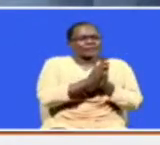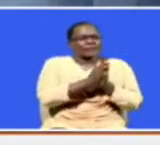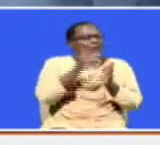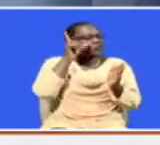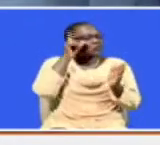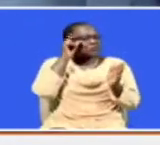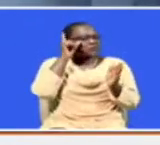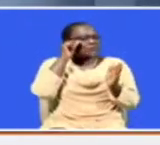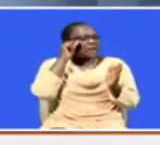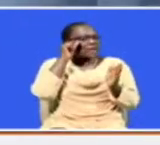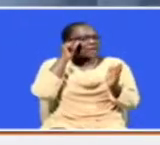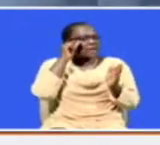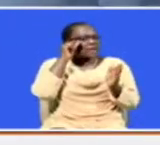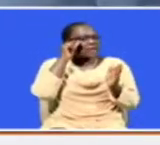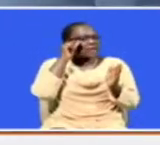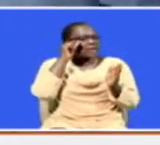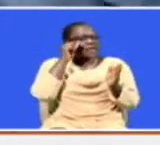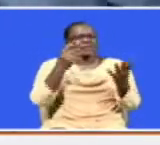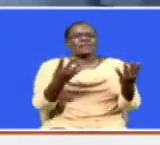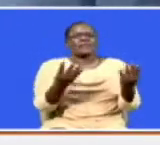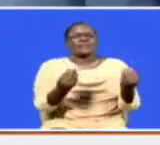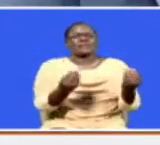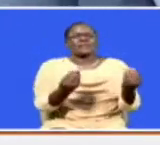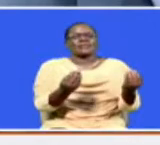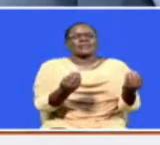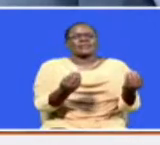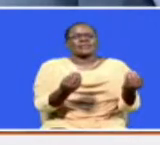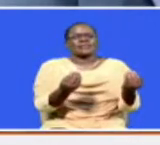Twitter and Google,